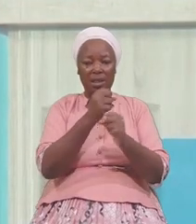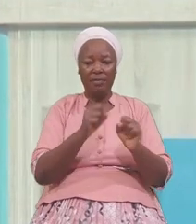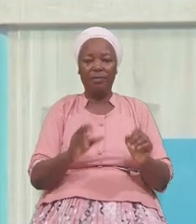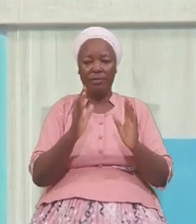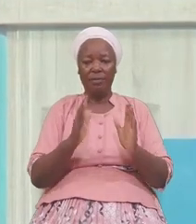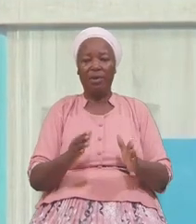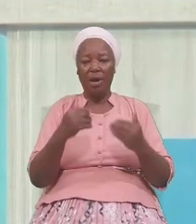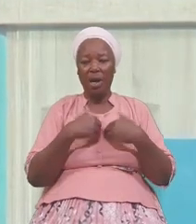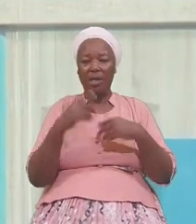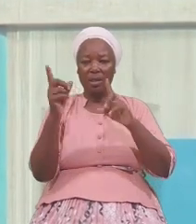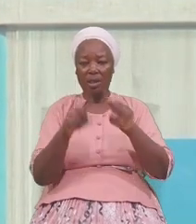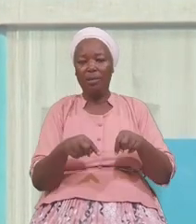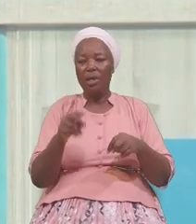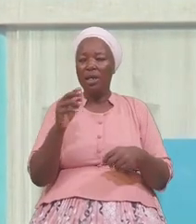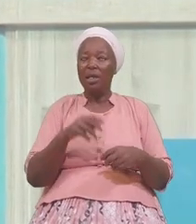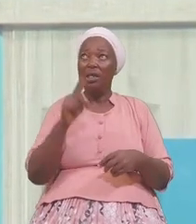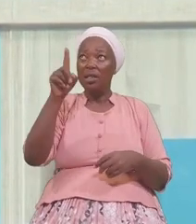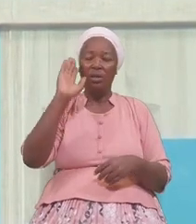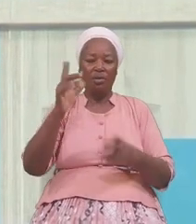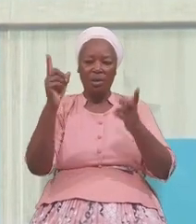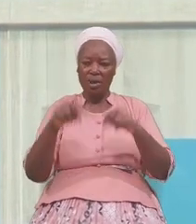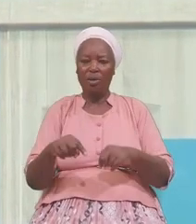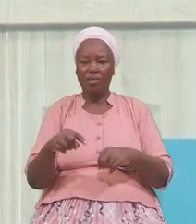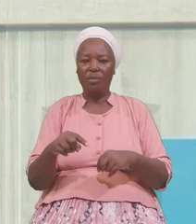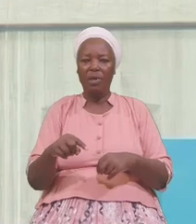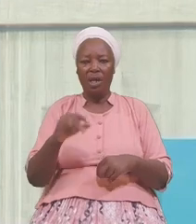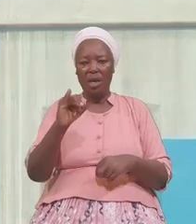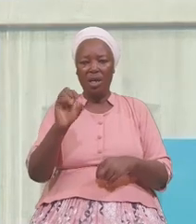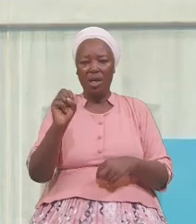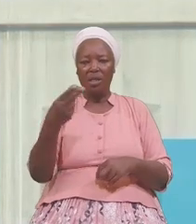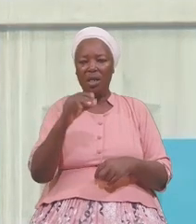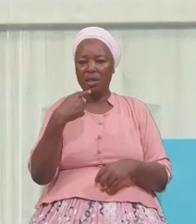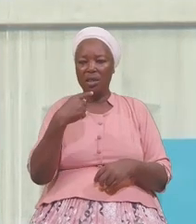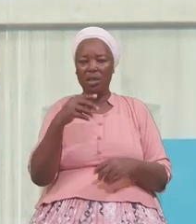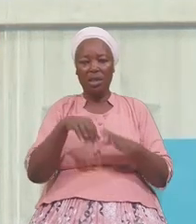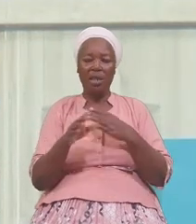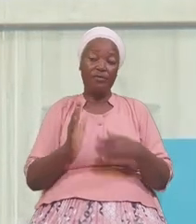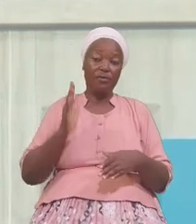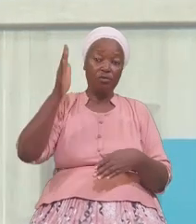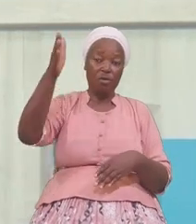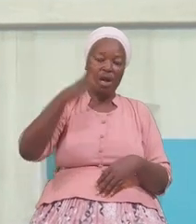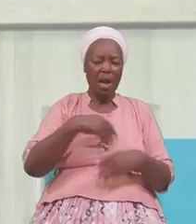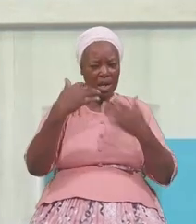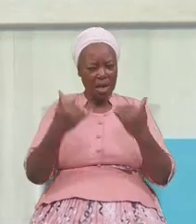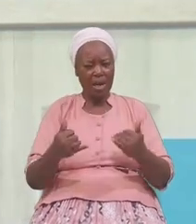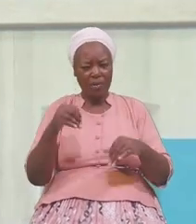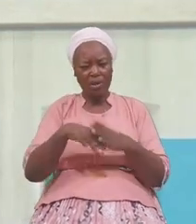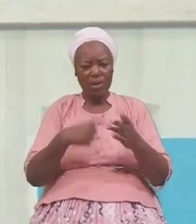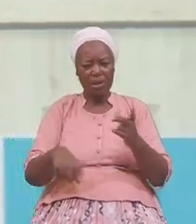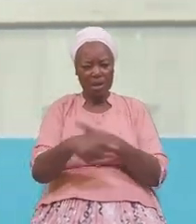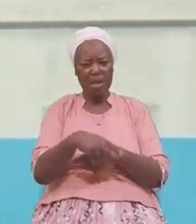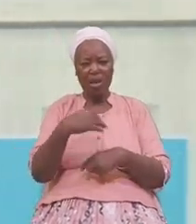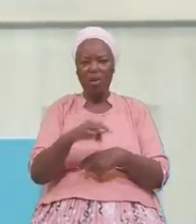has come. He will come, Isaiah said, in the future. And now, in the day